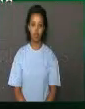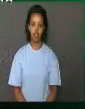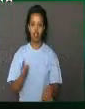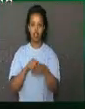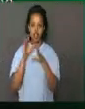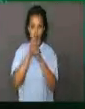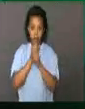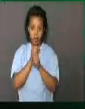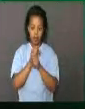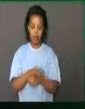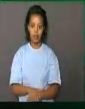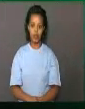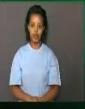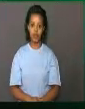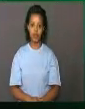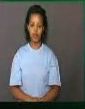Time's up.